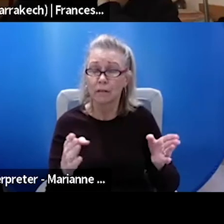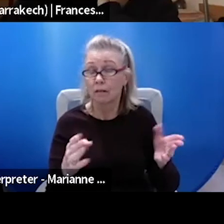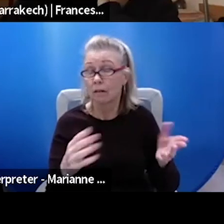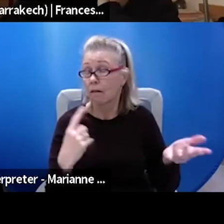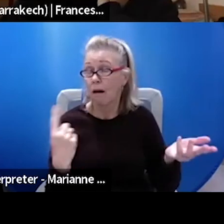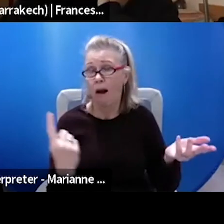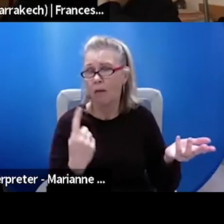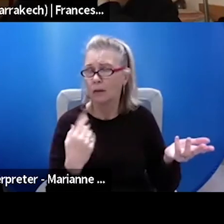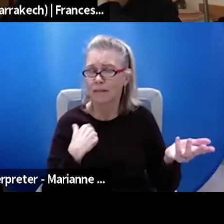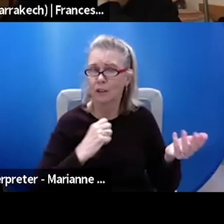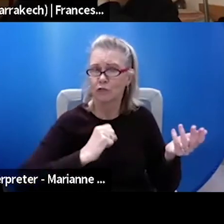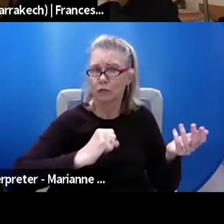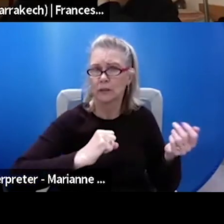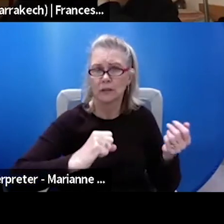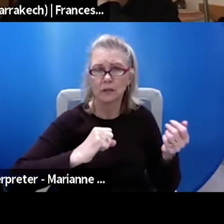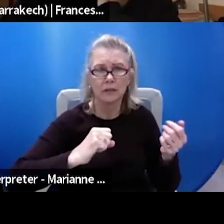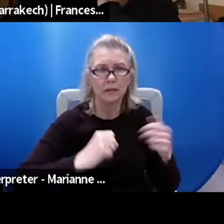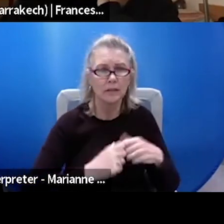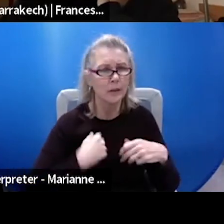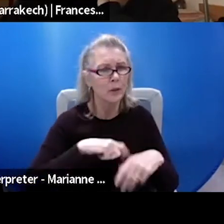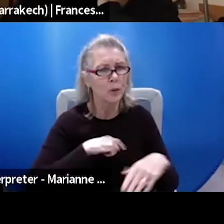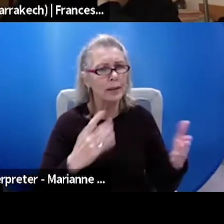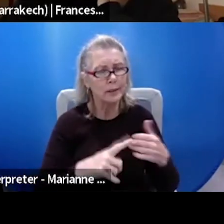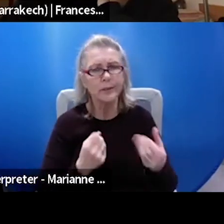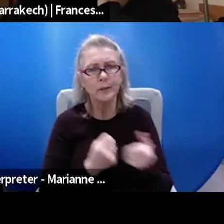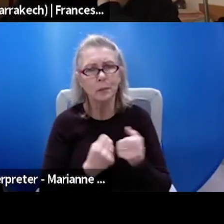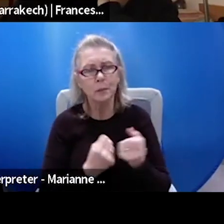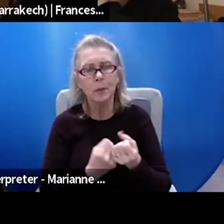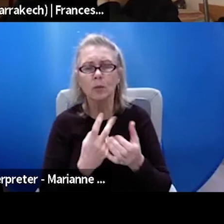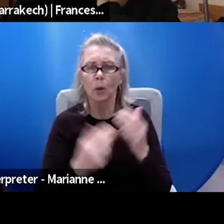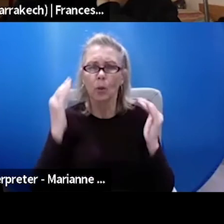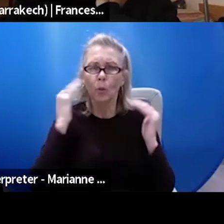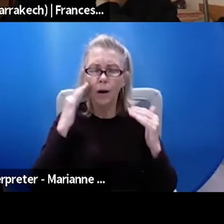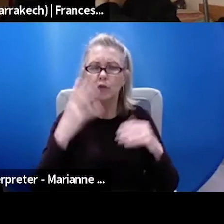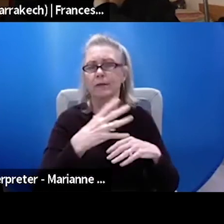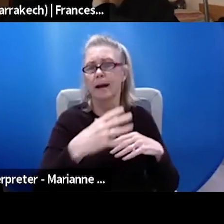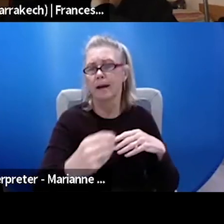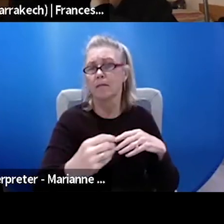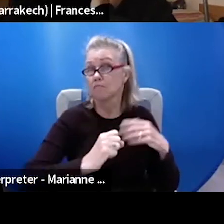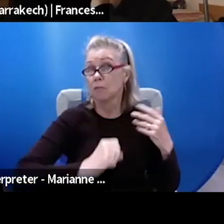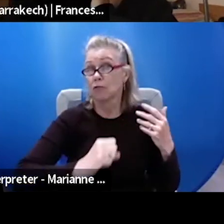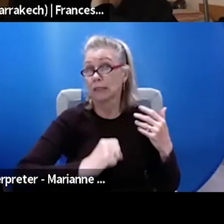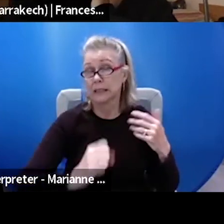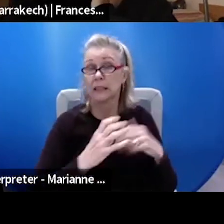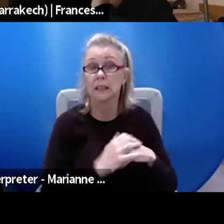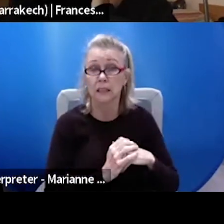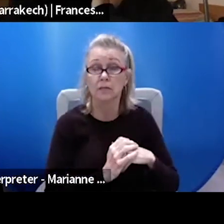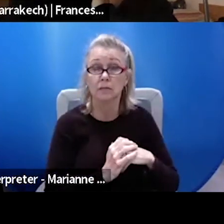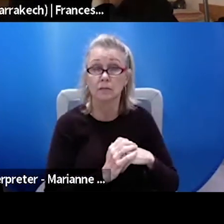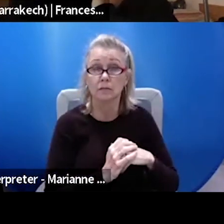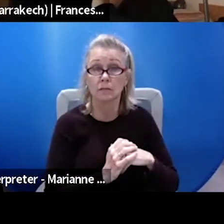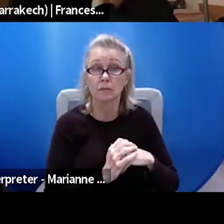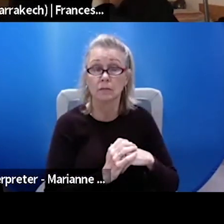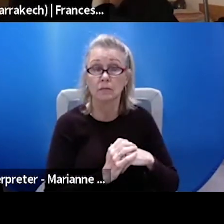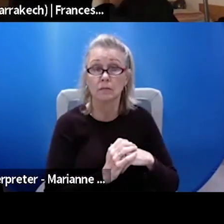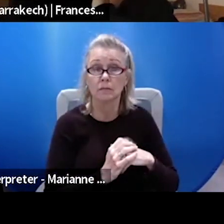And so we're here to support both the awareness and the resistance. And I also